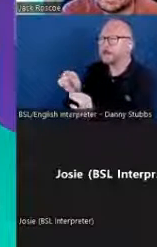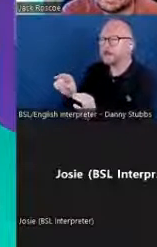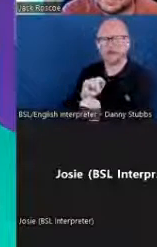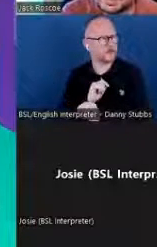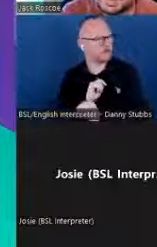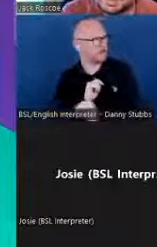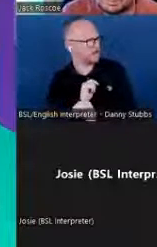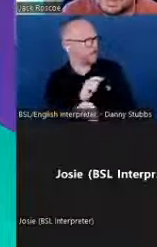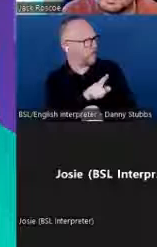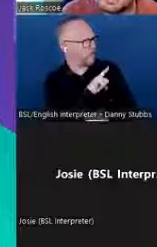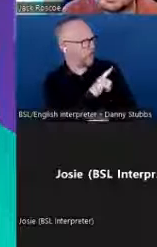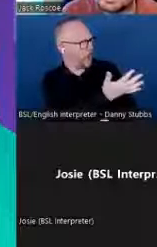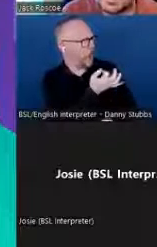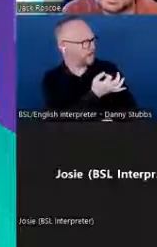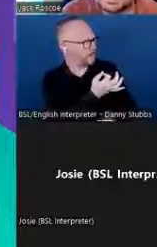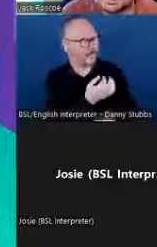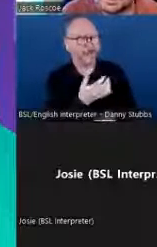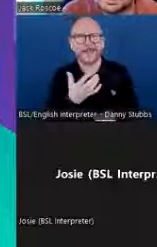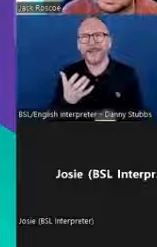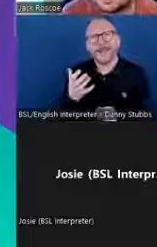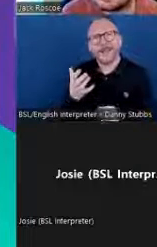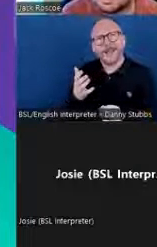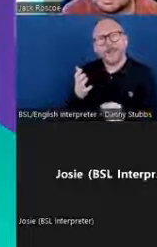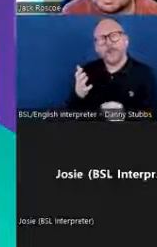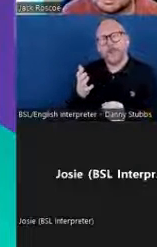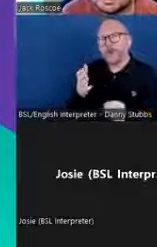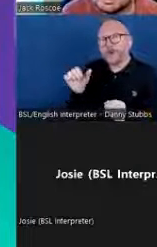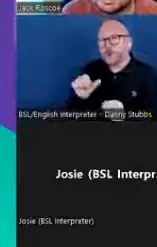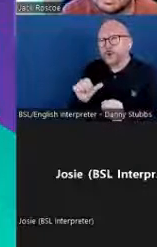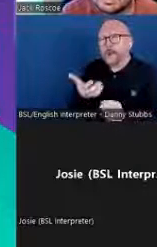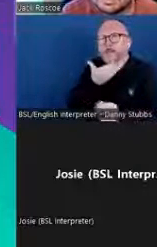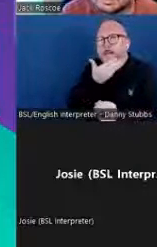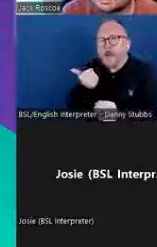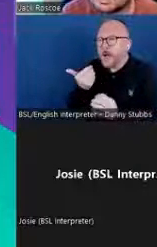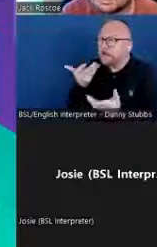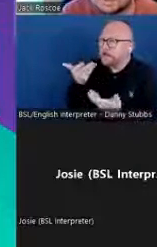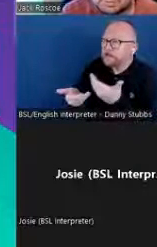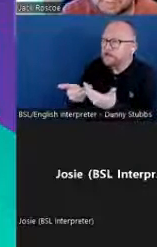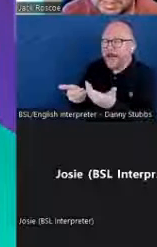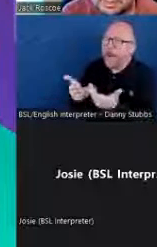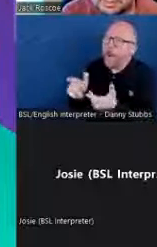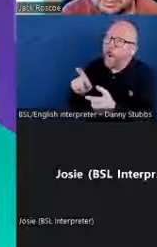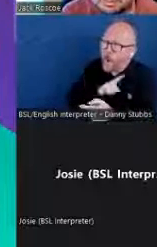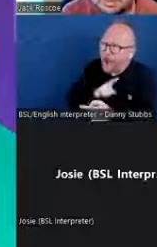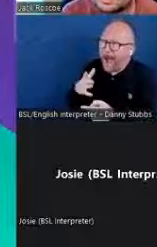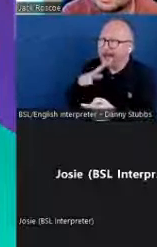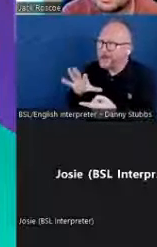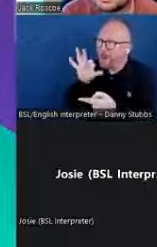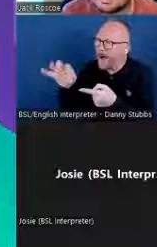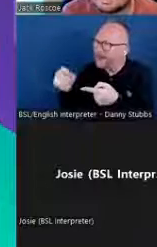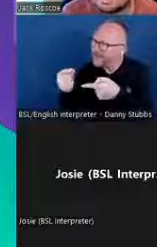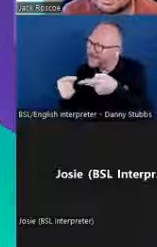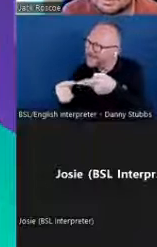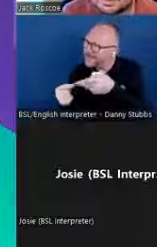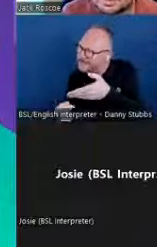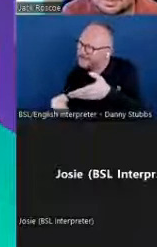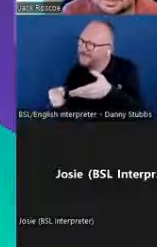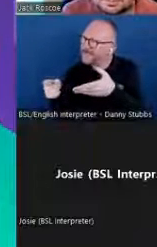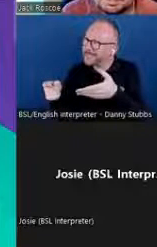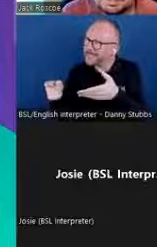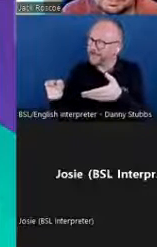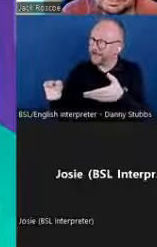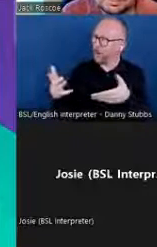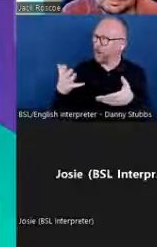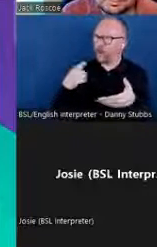quick way of explaining why we have to ask those questions to everybody, and that there's lots of different ways that we look at audience demographics these